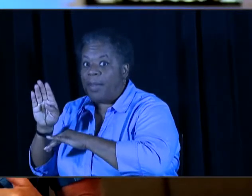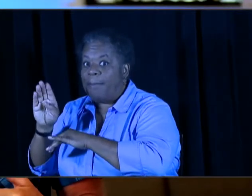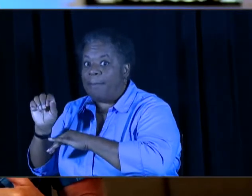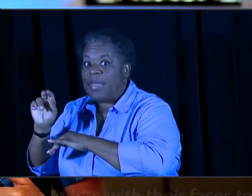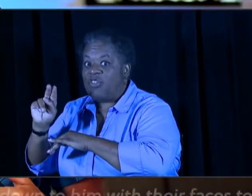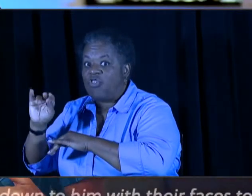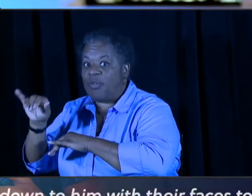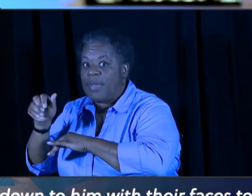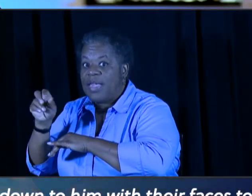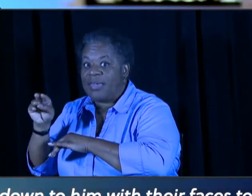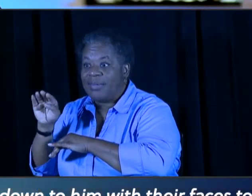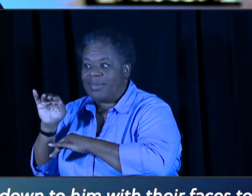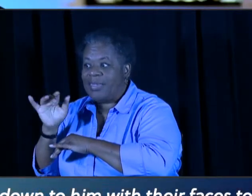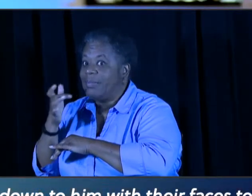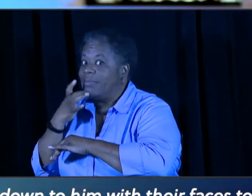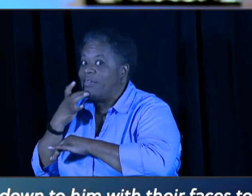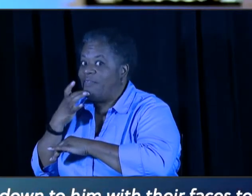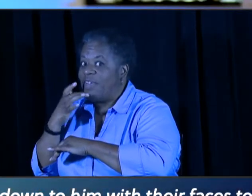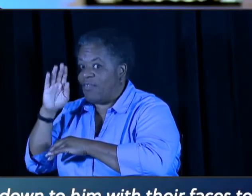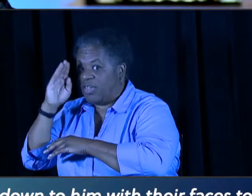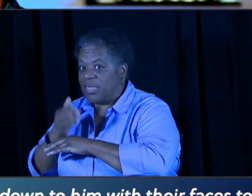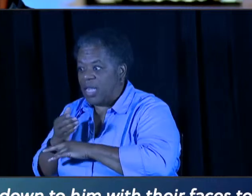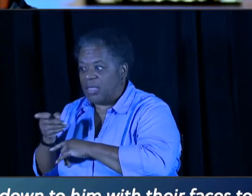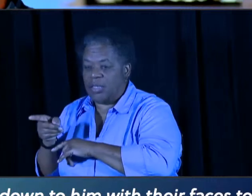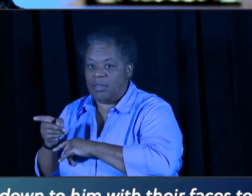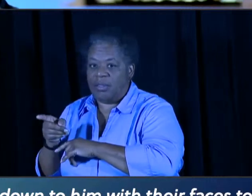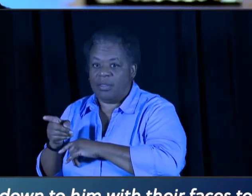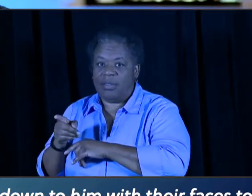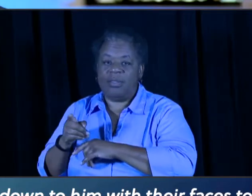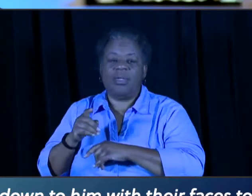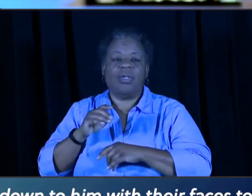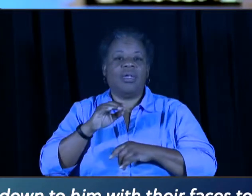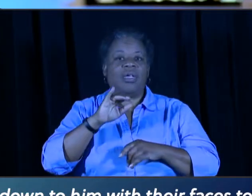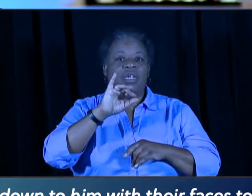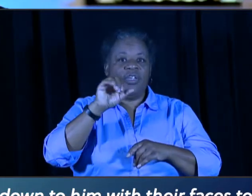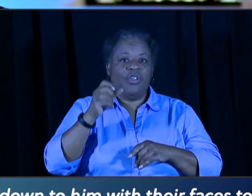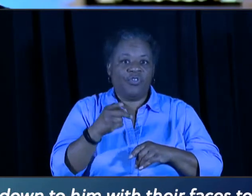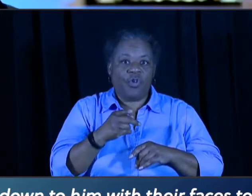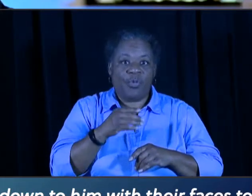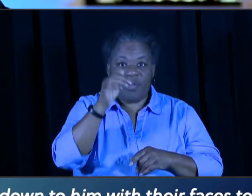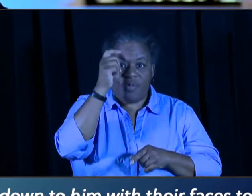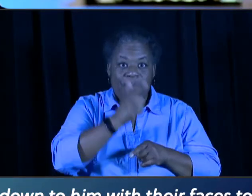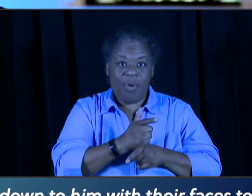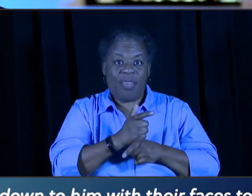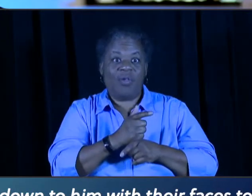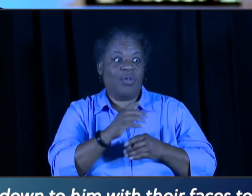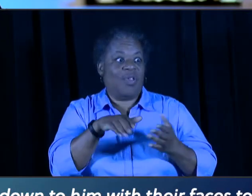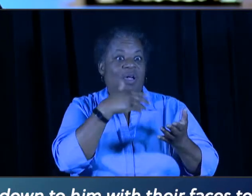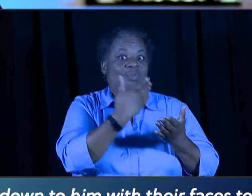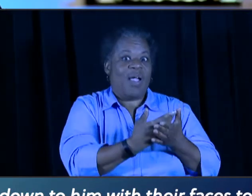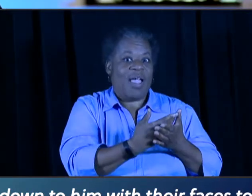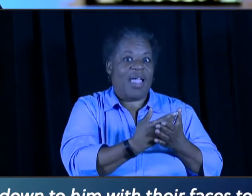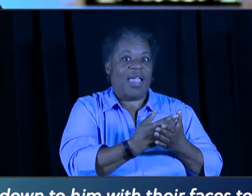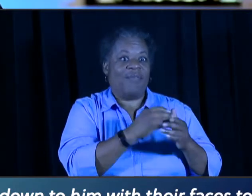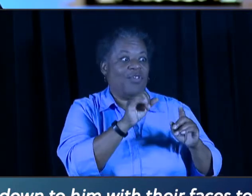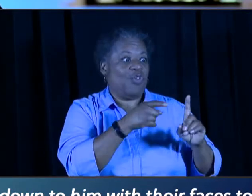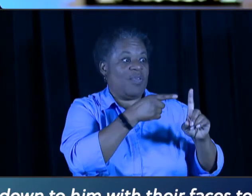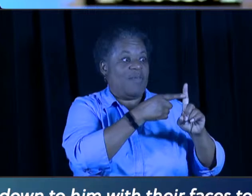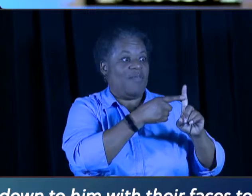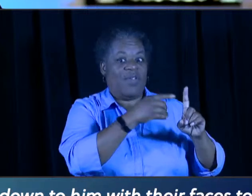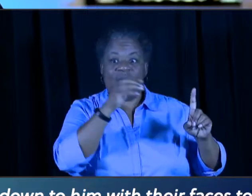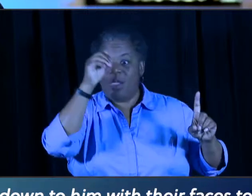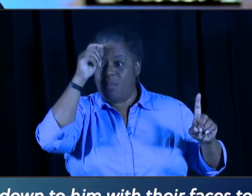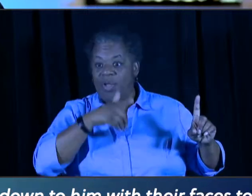favorite. So when Joseph's brothers arrived, they bowed down to him with their faces to the ground. As soon as Joseph saw